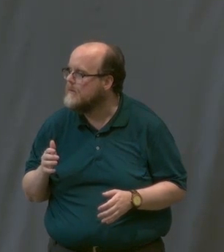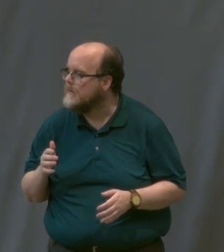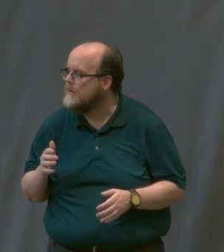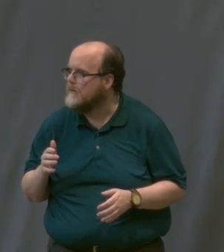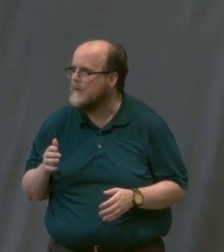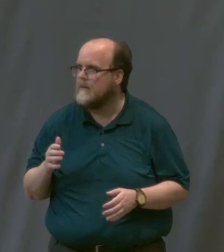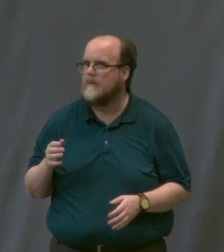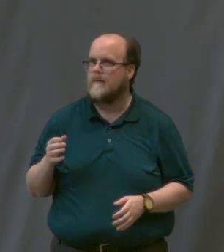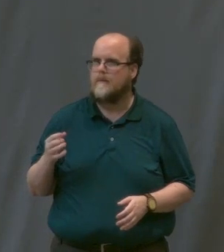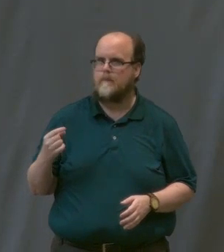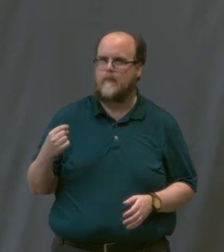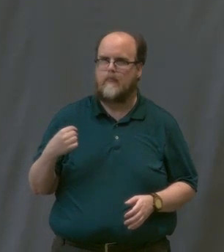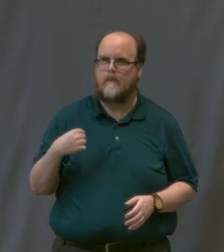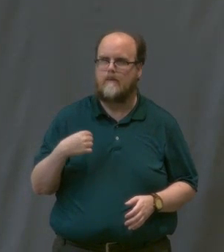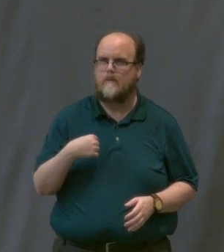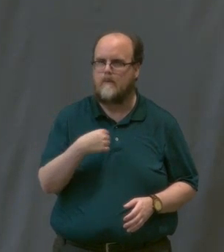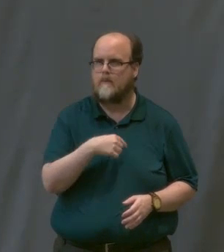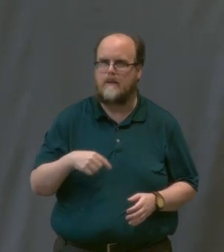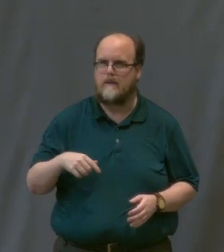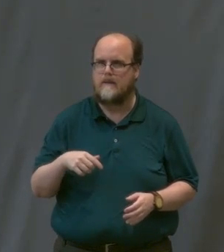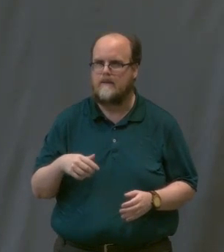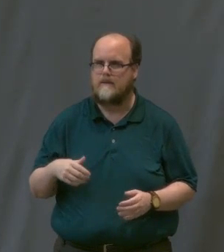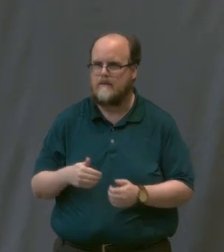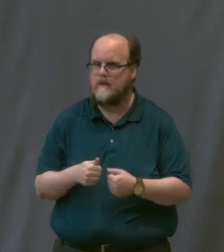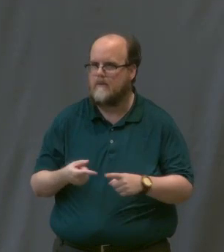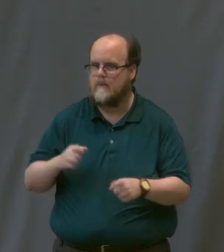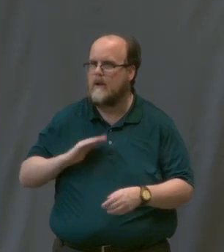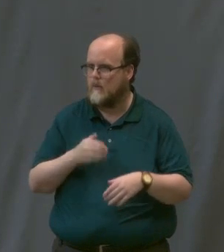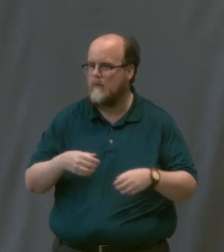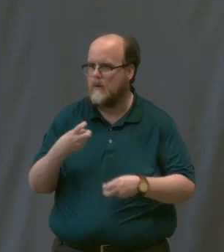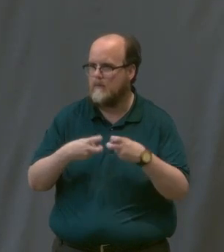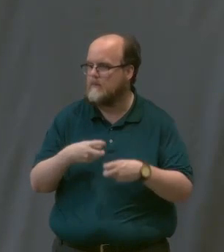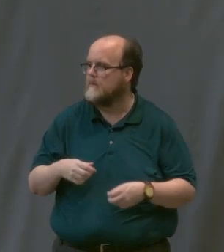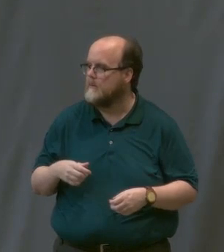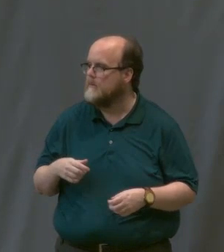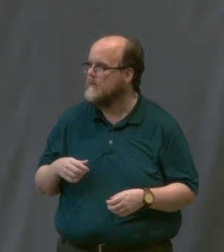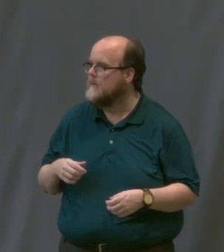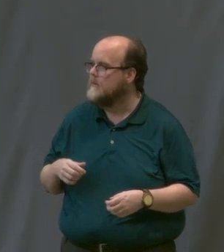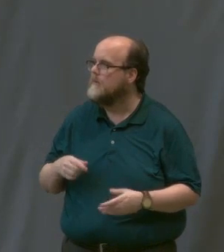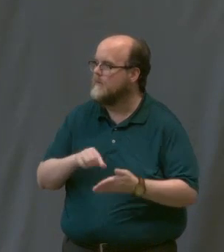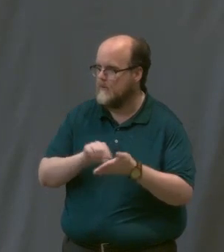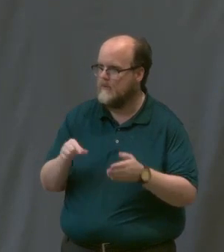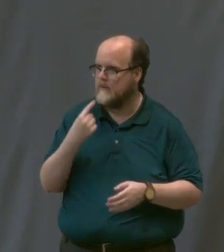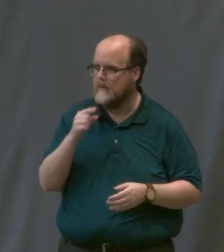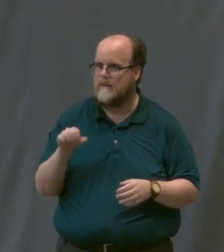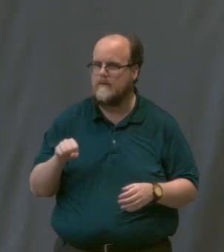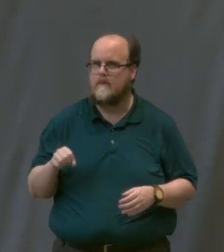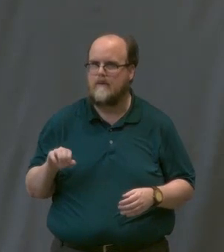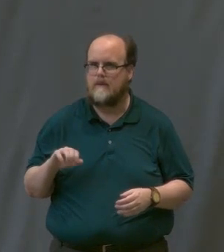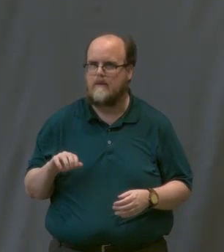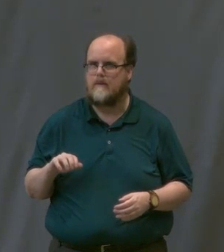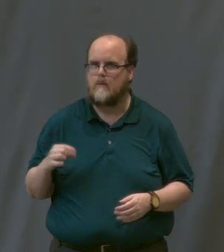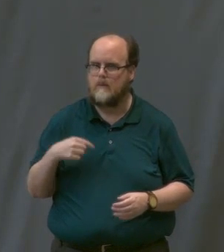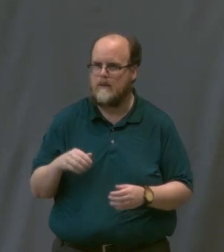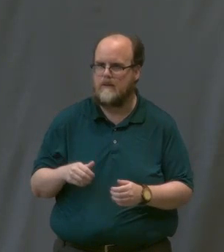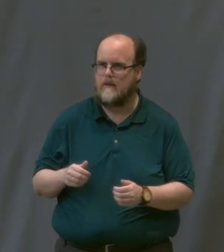Yep, we will be away from our problems. In fact, that is exactly what Revelation teaches. Yes, those verses we just said, yes, absolutely. We'll be